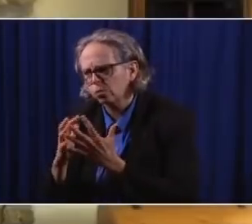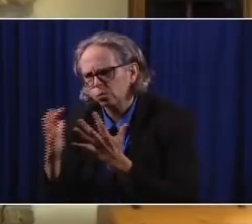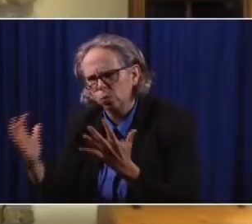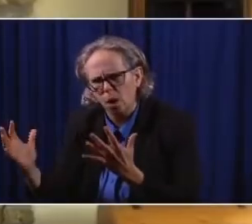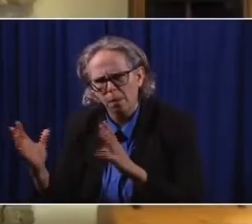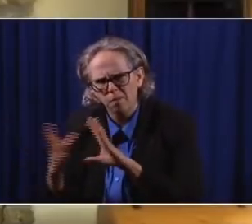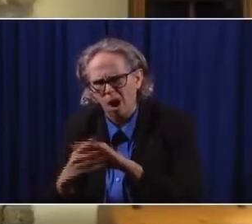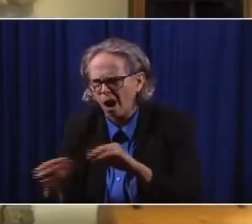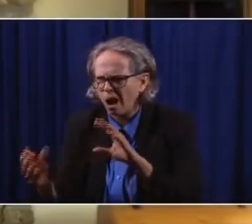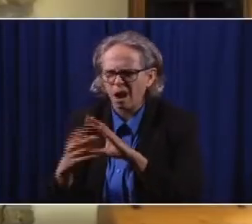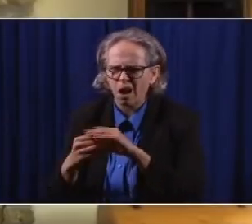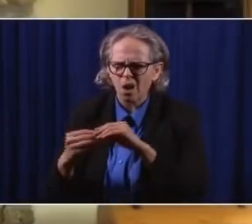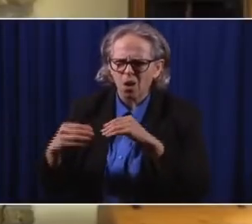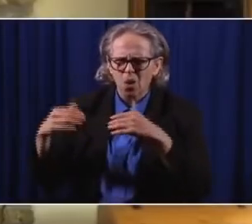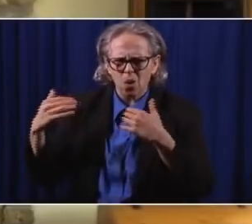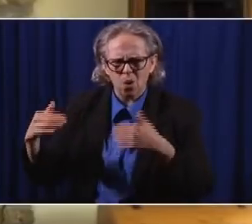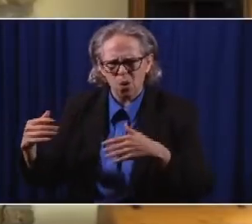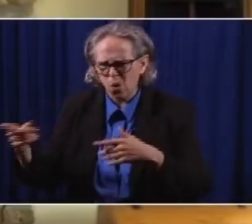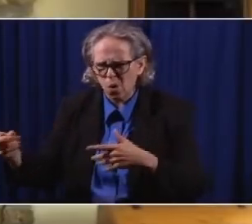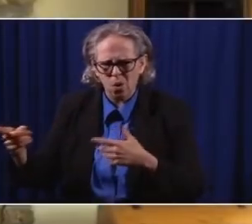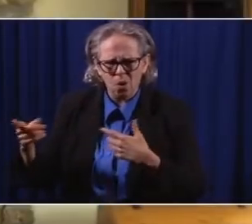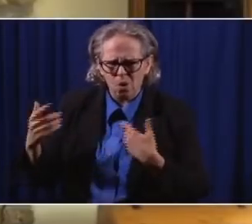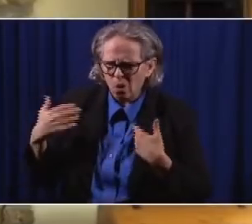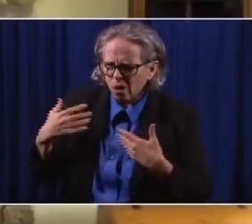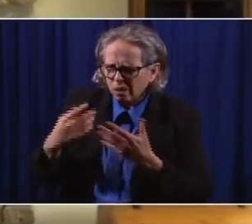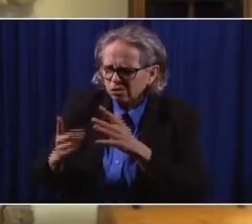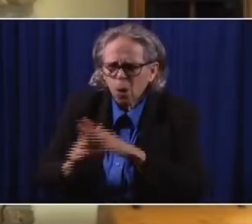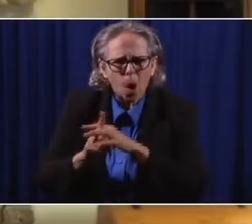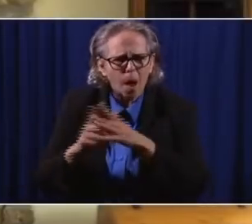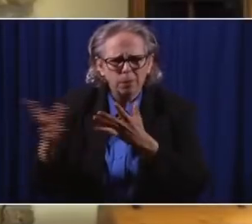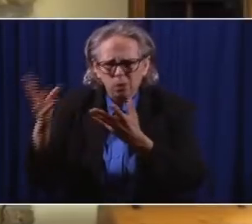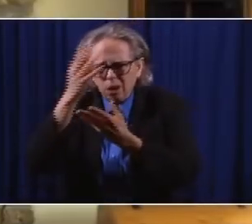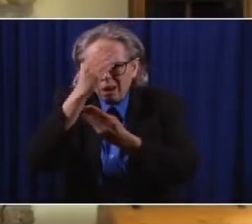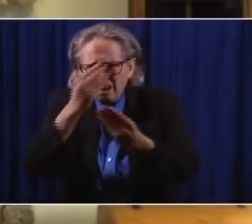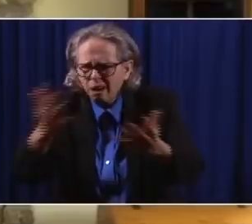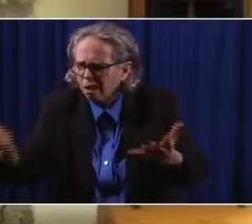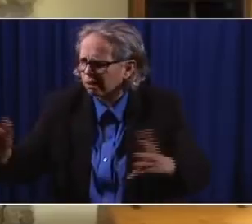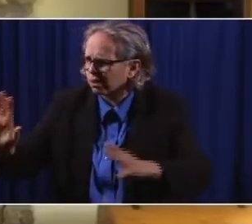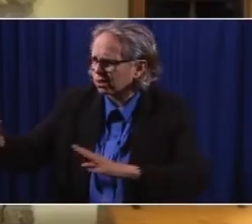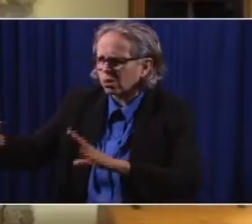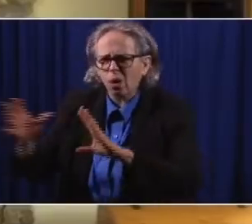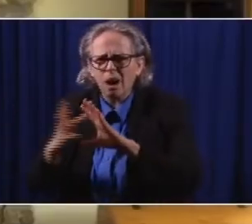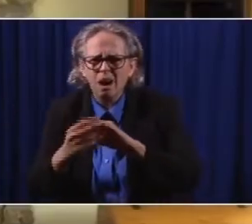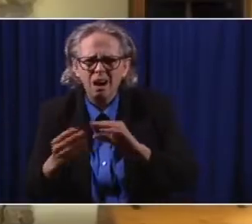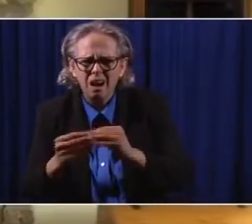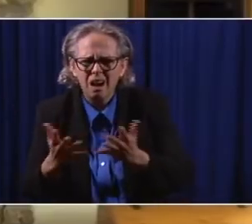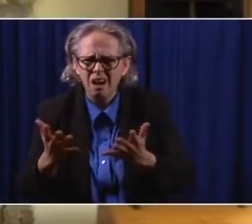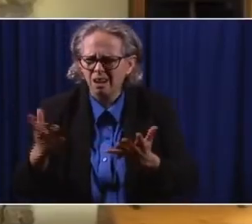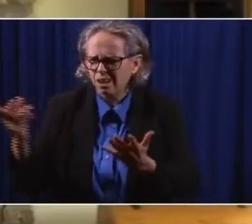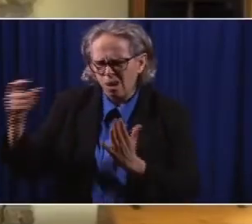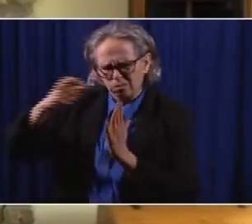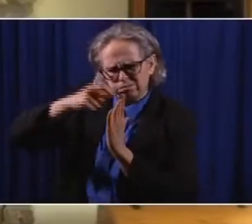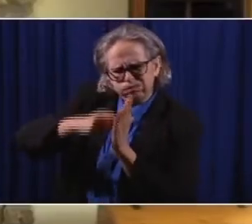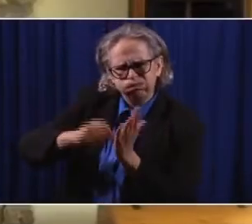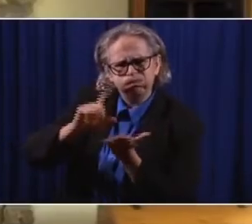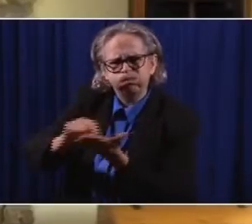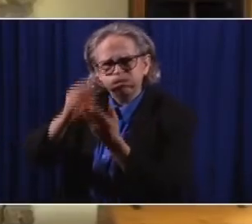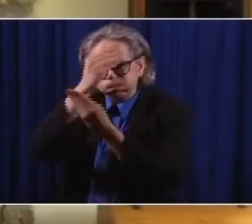presser today, but, for just speaking out, for writing the op-ed, for sharing your